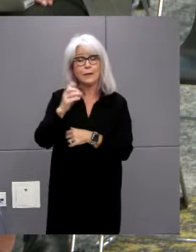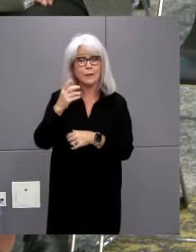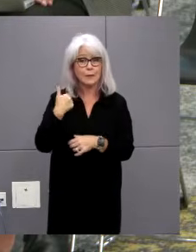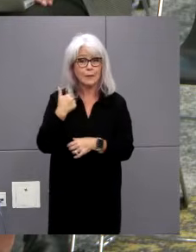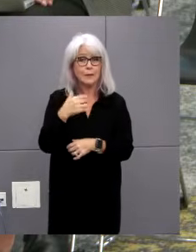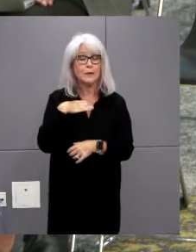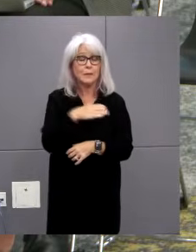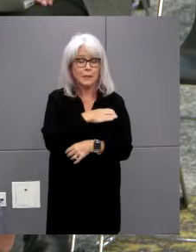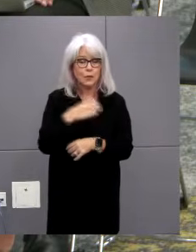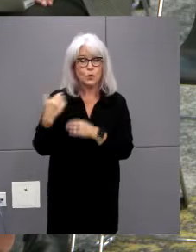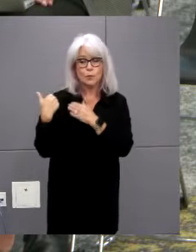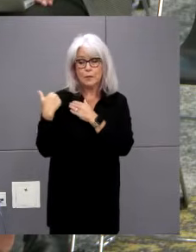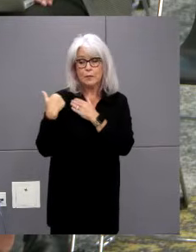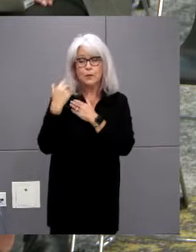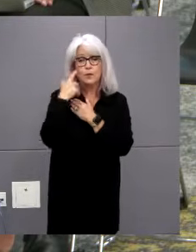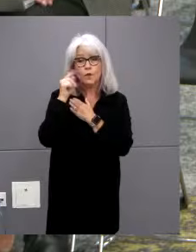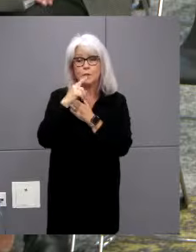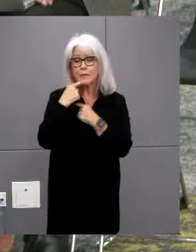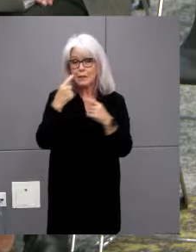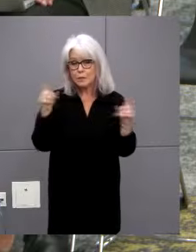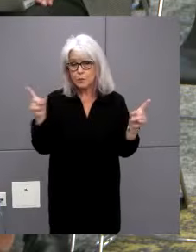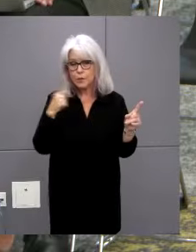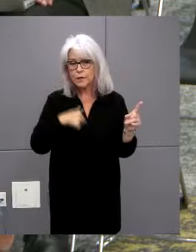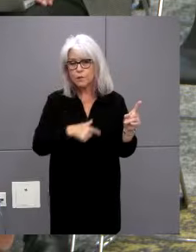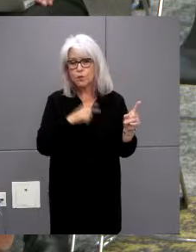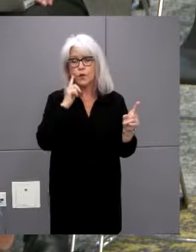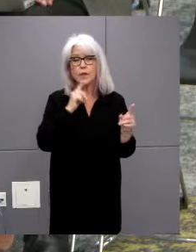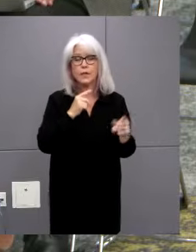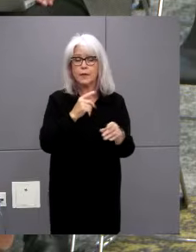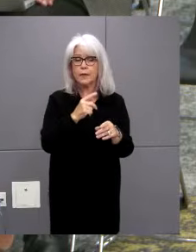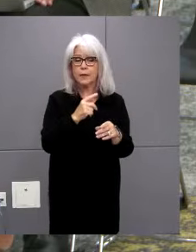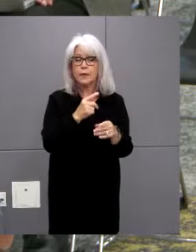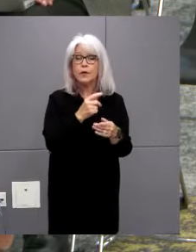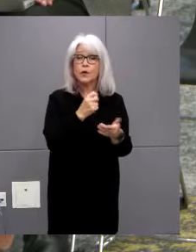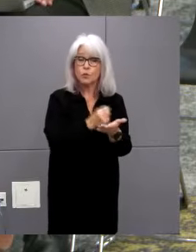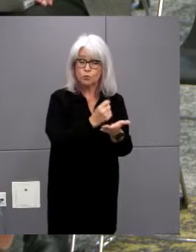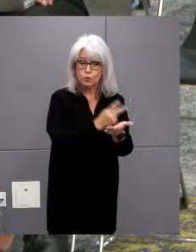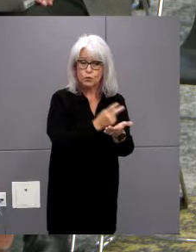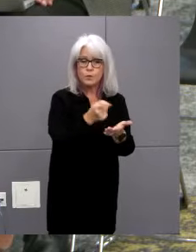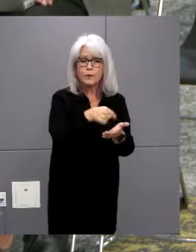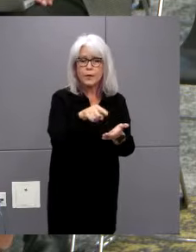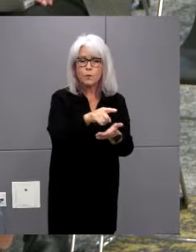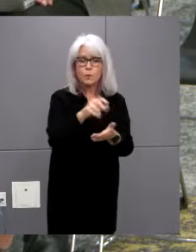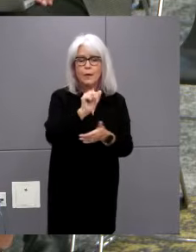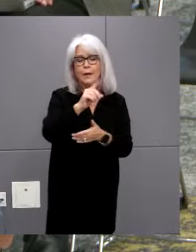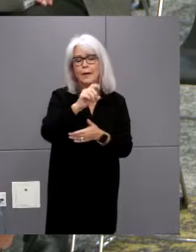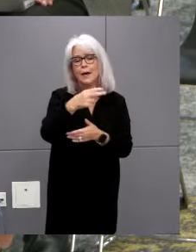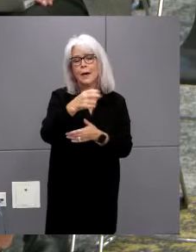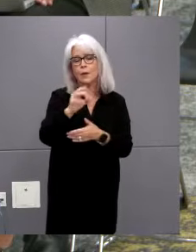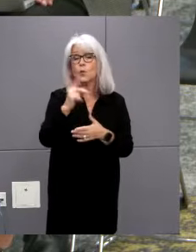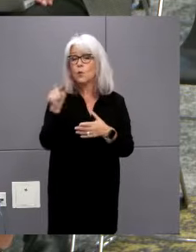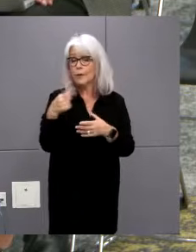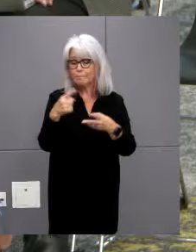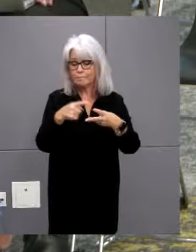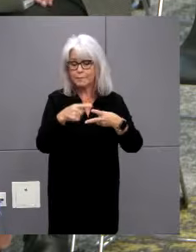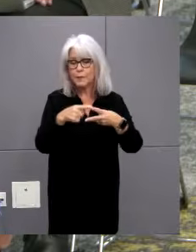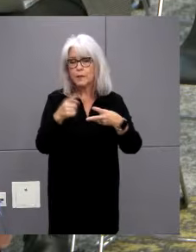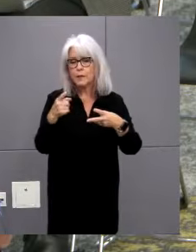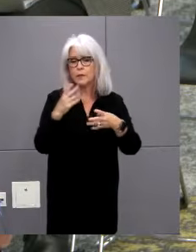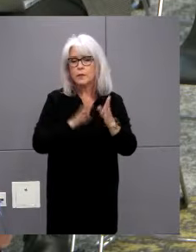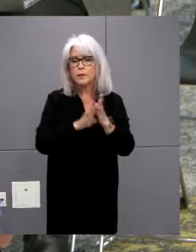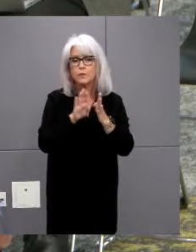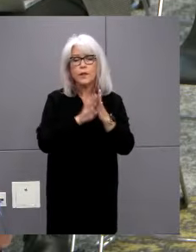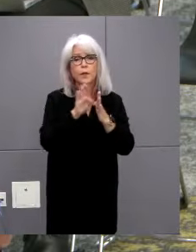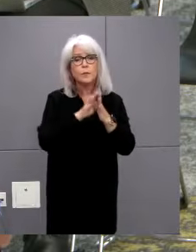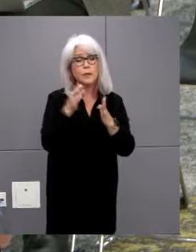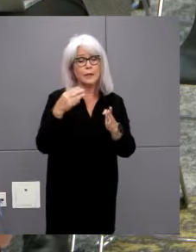during this testimony. According to the approved minutes, the ad hoc committee was empowered to 1, develop the profile of the ideal candidate